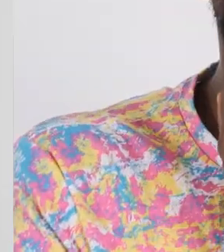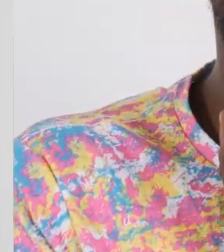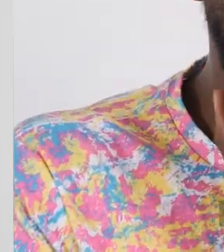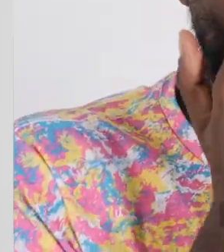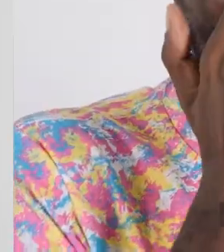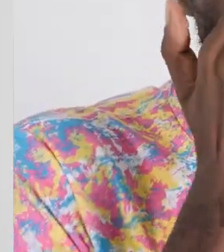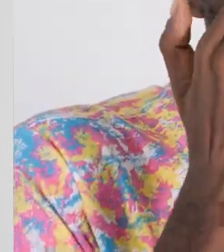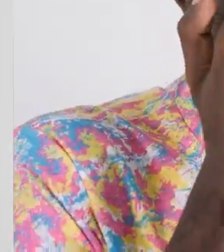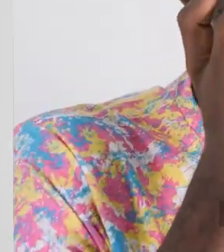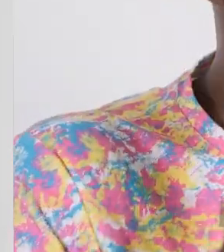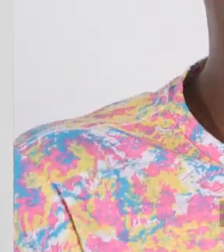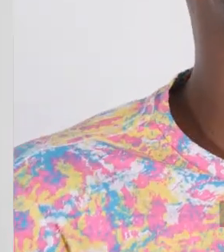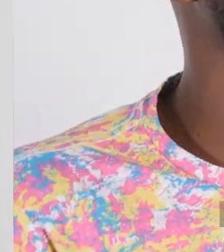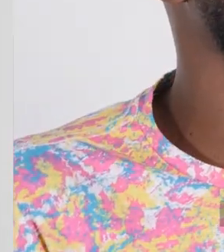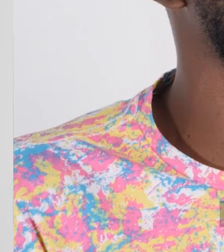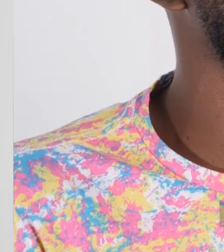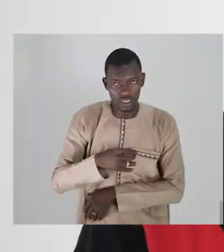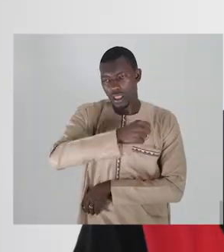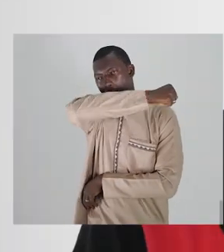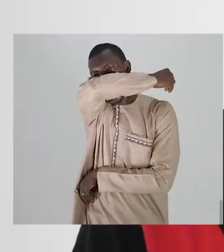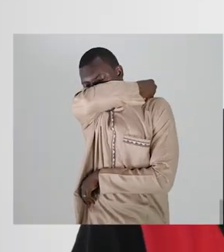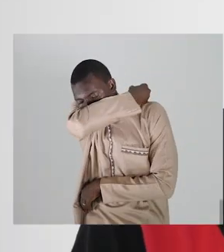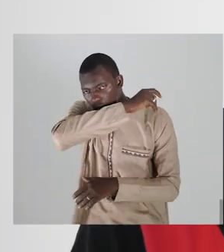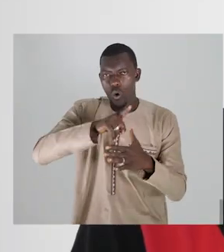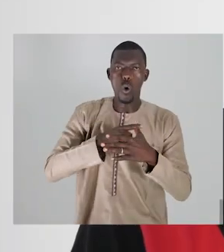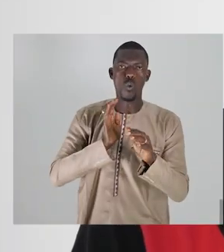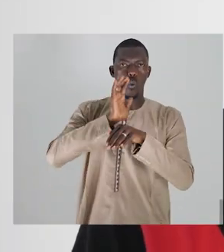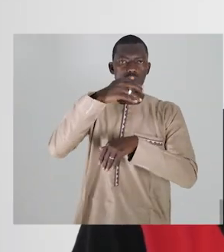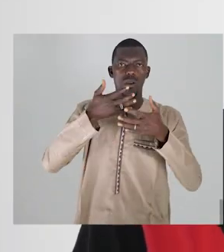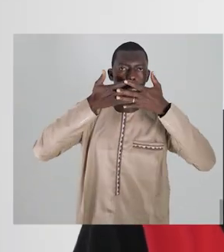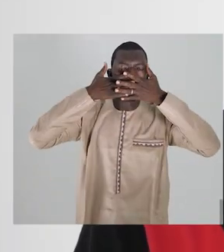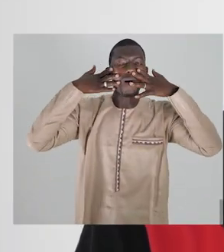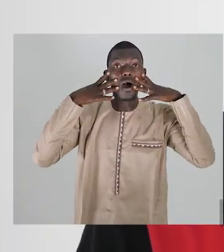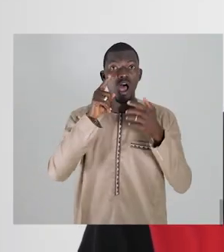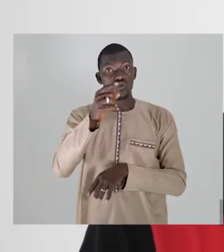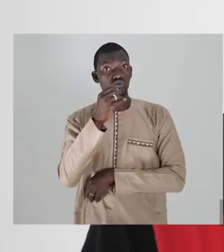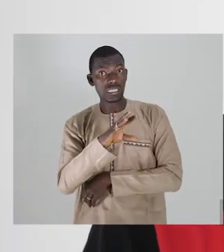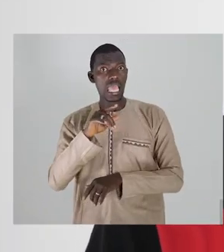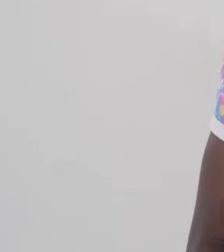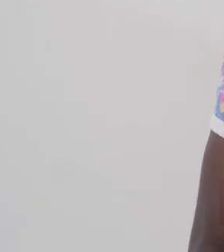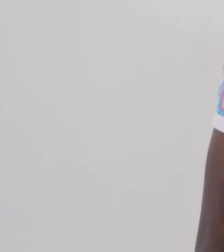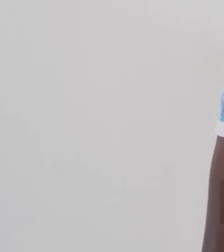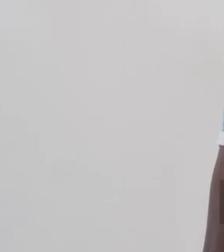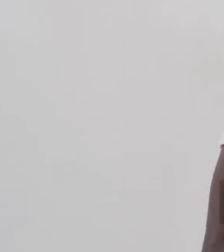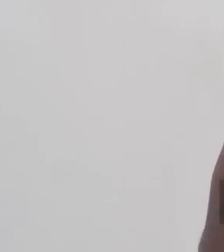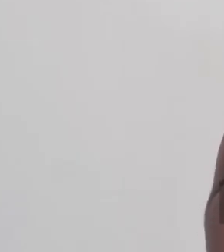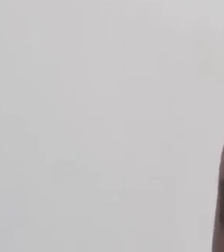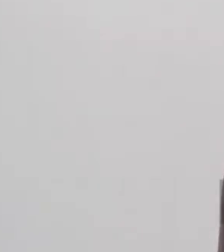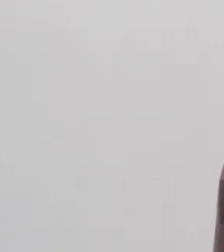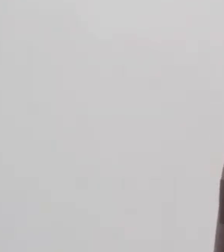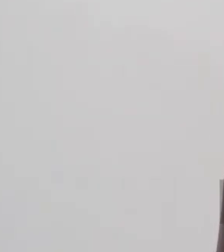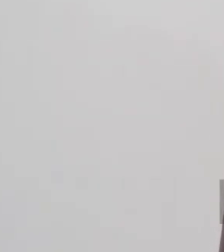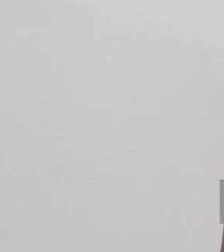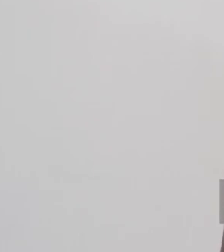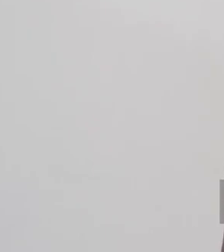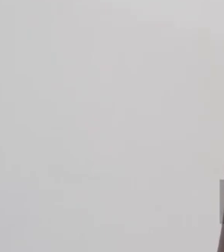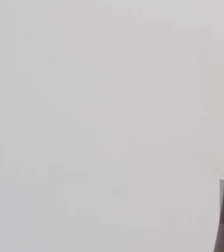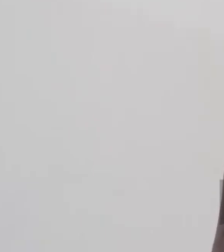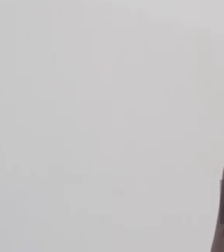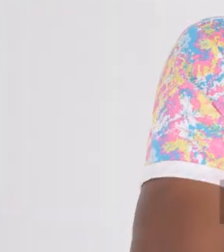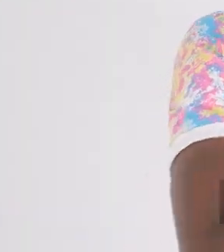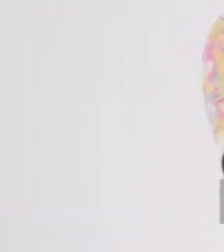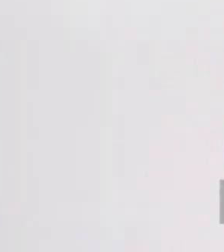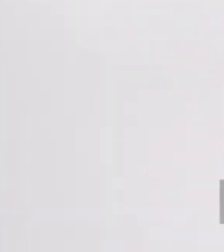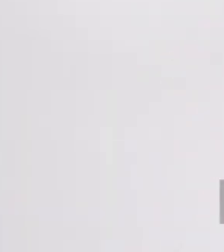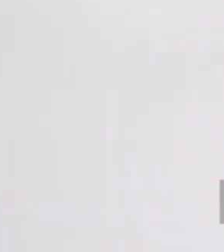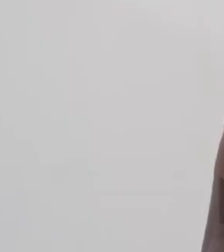sa bot bakan ba gemmeñ ak sa loxo soy tisoli mba ngay saxat mural sa gemmeñ ak musuwar mba sa loxo te nga fexé